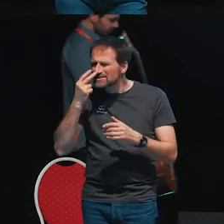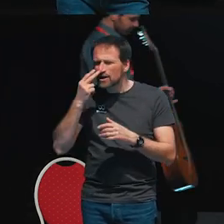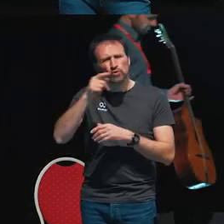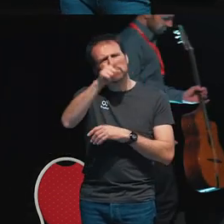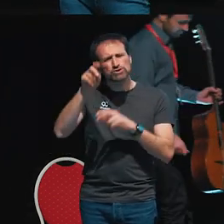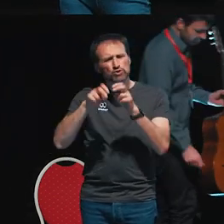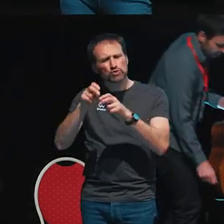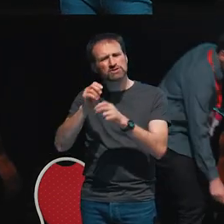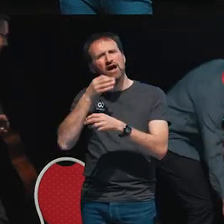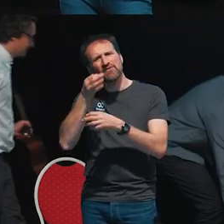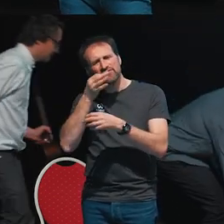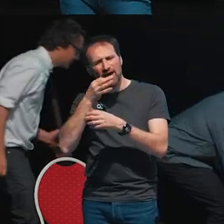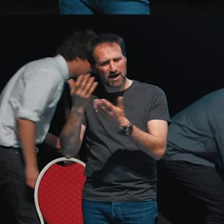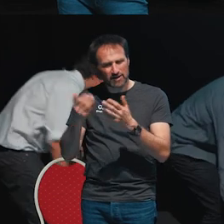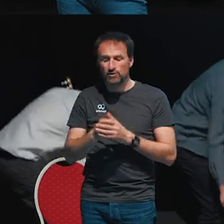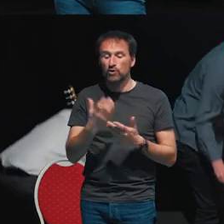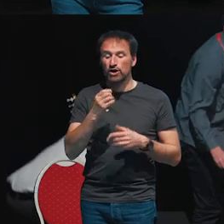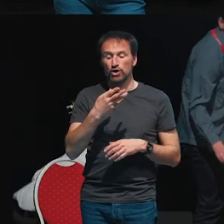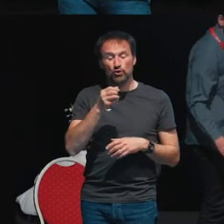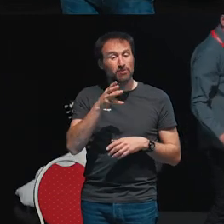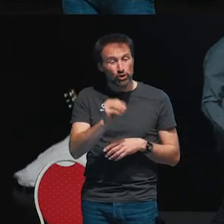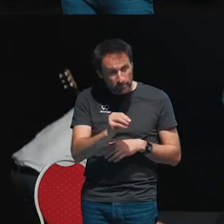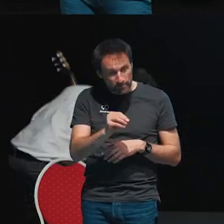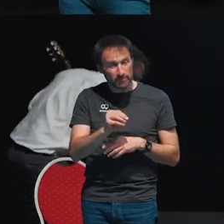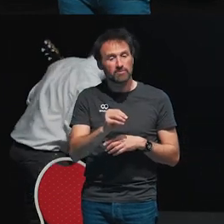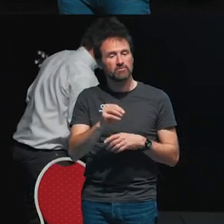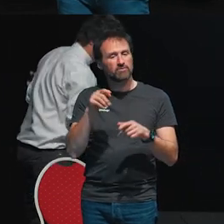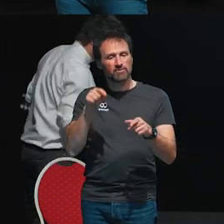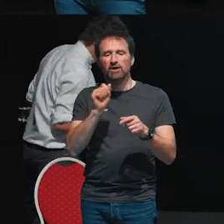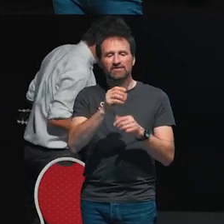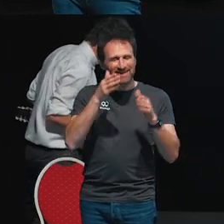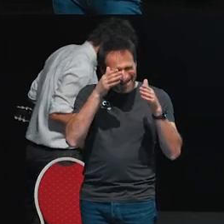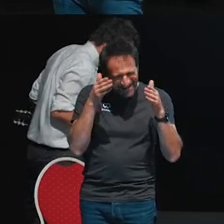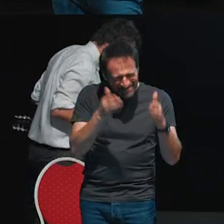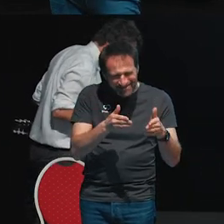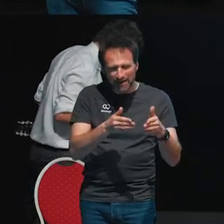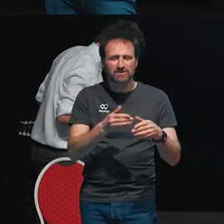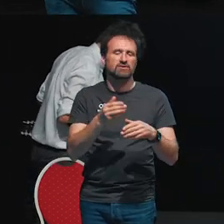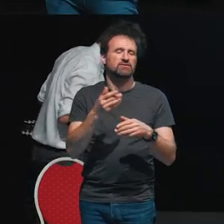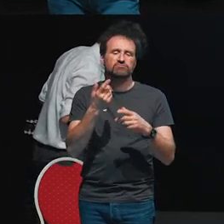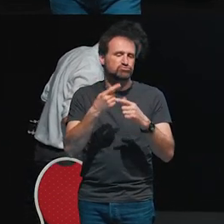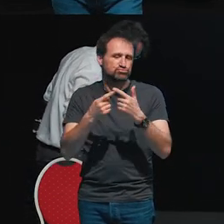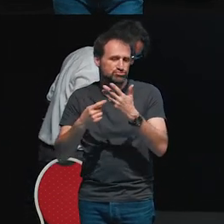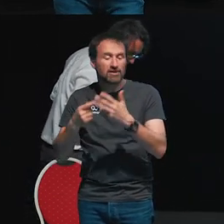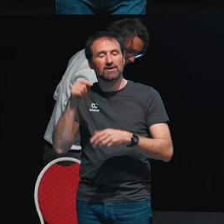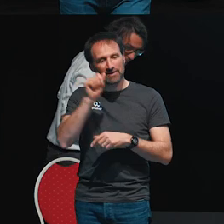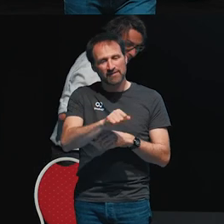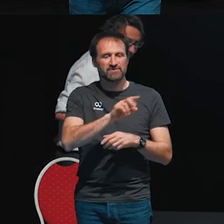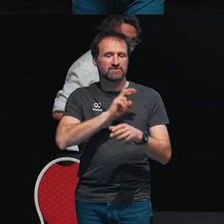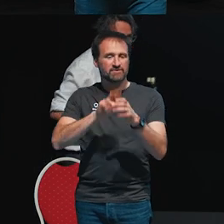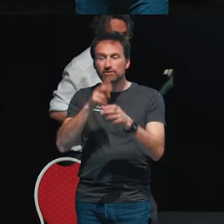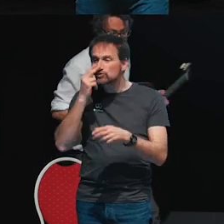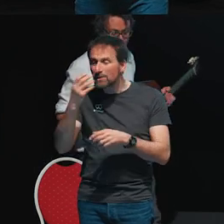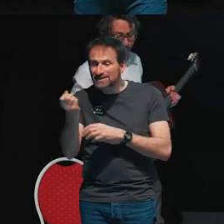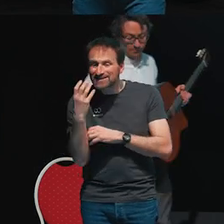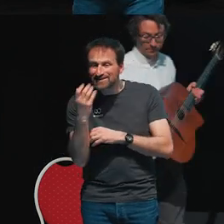of Chromium, you can look for the intent to blah email to get the signal of what's happening. Another thing,